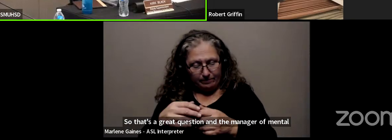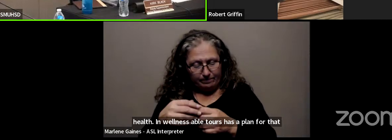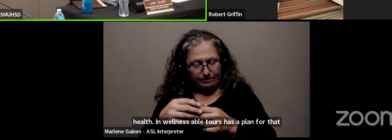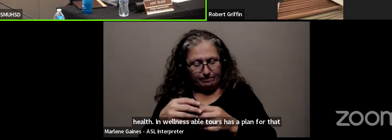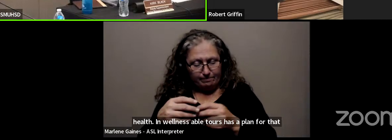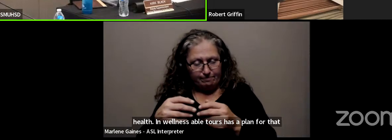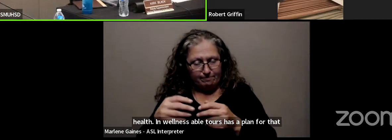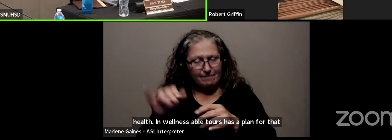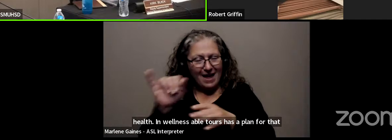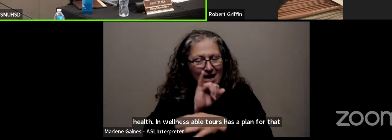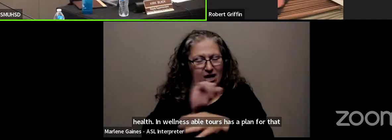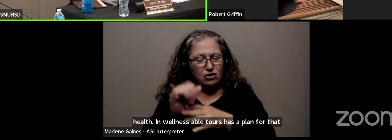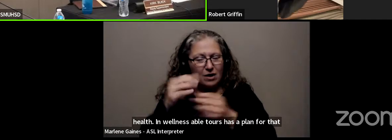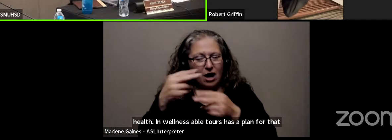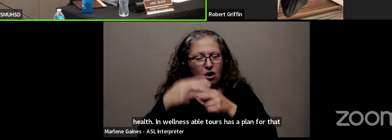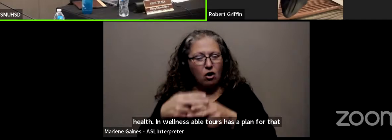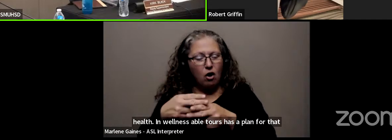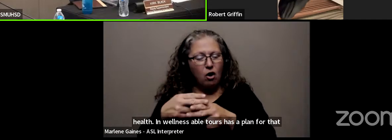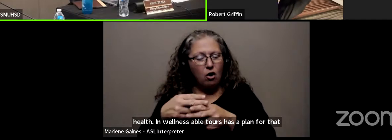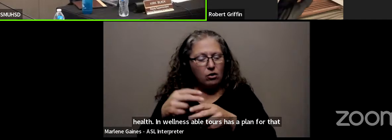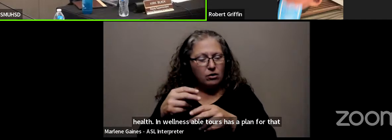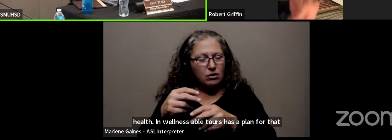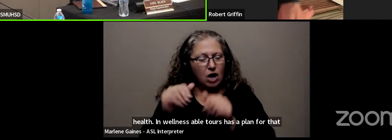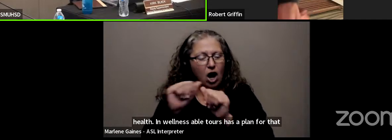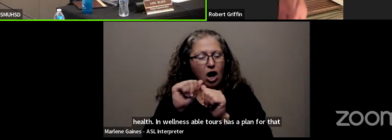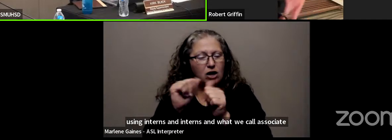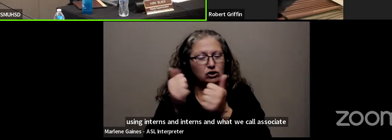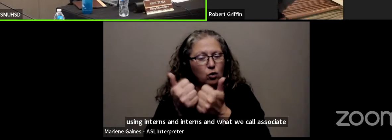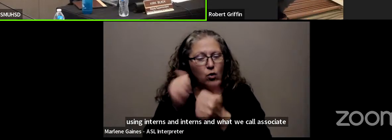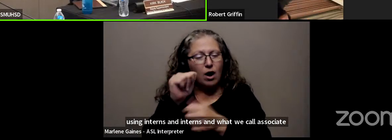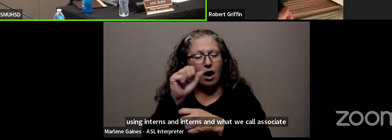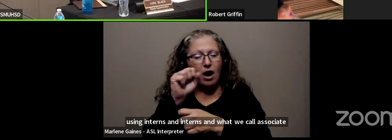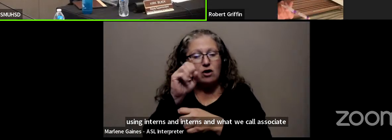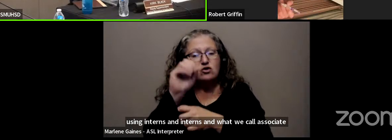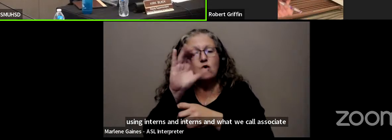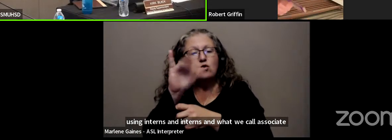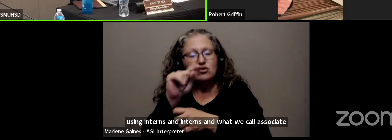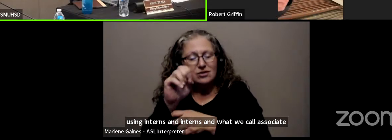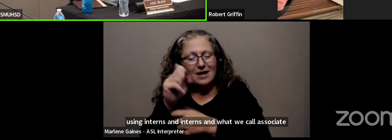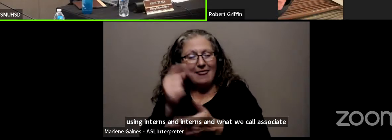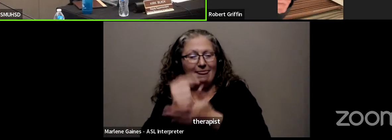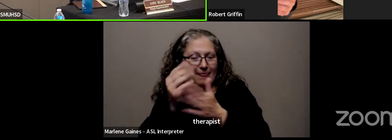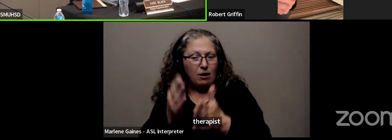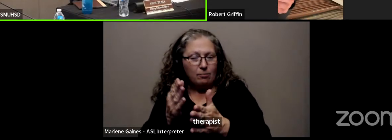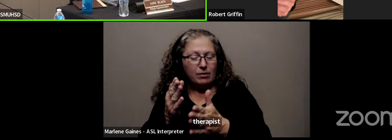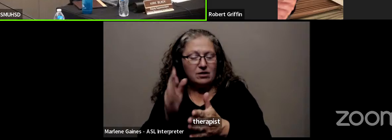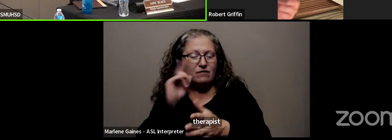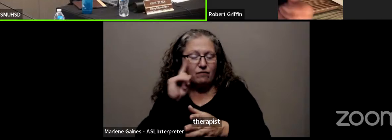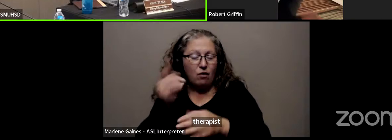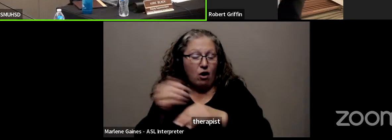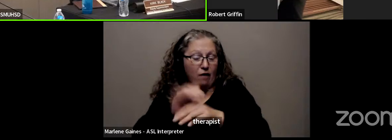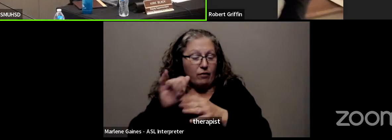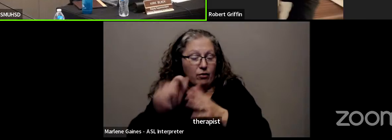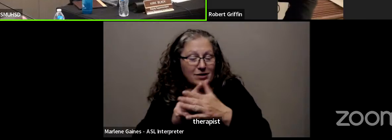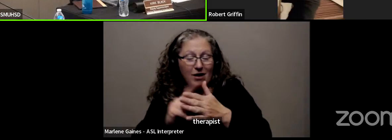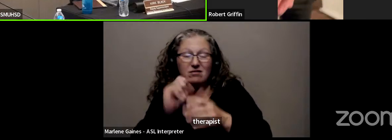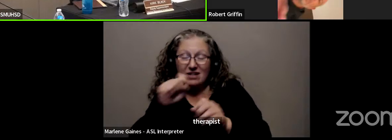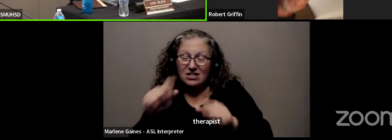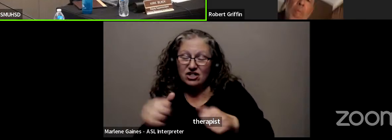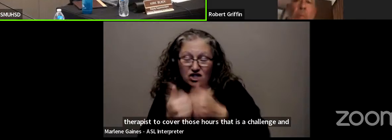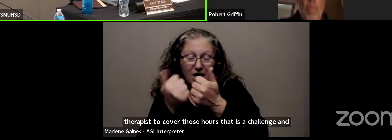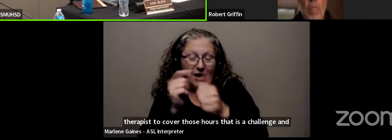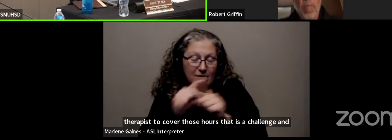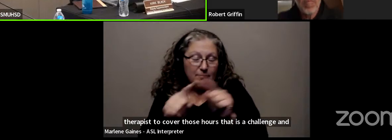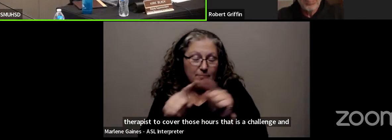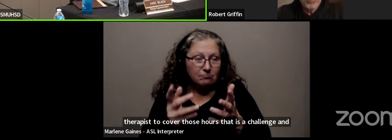interns and what we call associate therapists to cover those hours. It is a challenge. And I think one of the things the